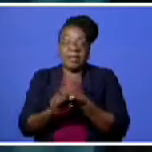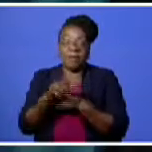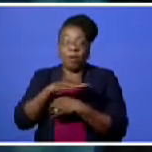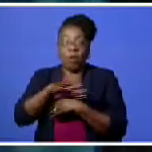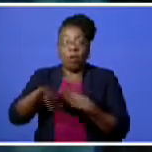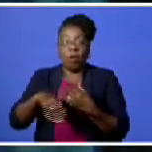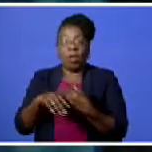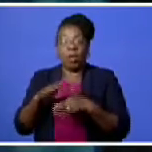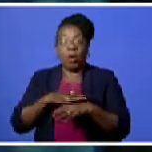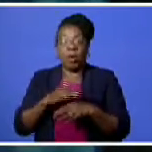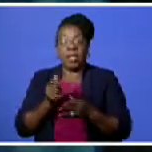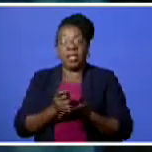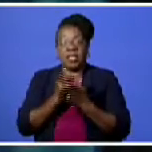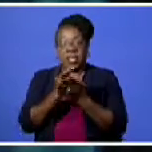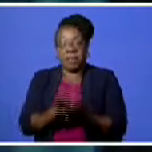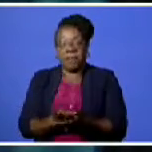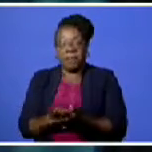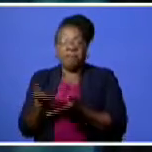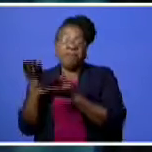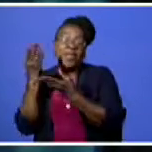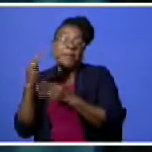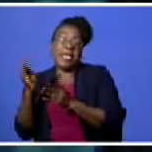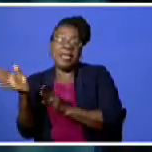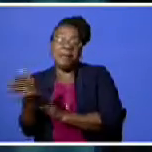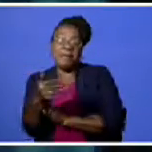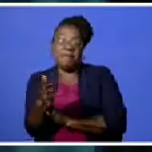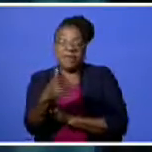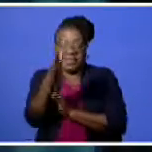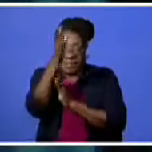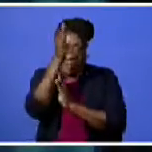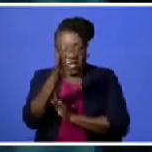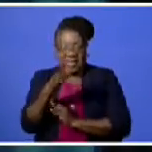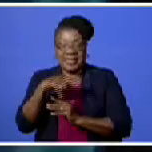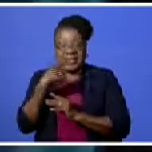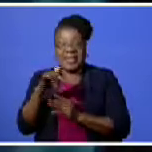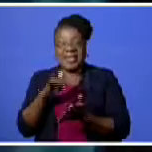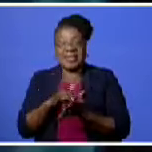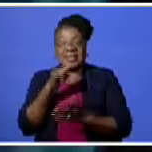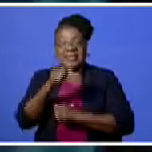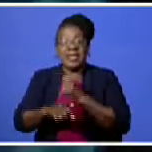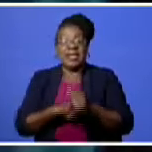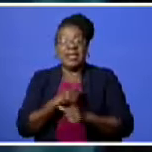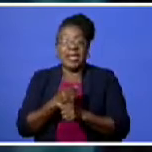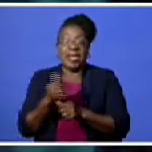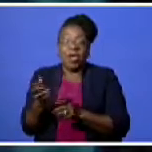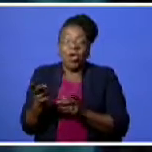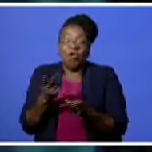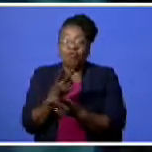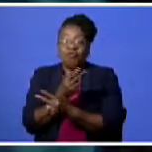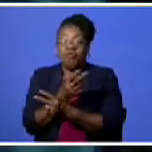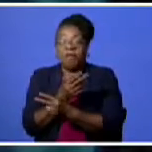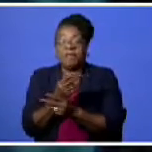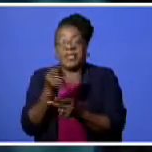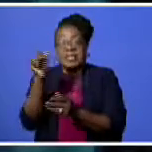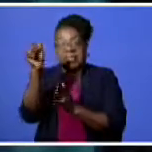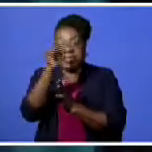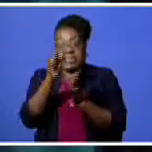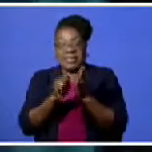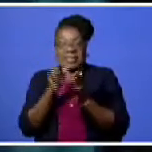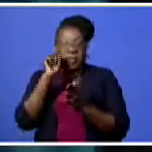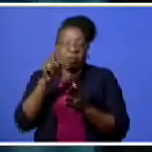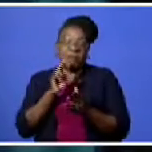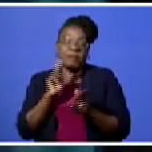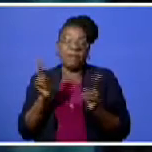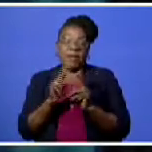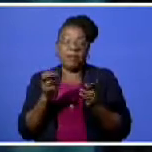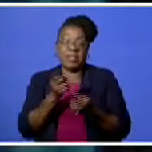Other news for you tonight, Bahamian fishermen predicting this year's crawfish season will be quite successful. A few of them spoke with Arla Don